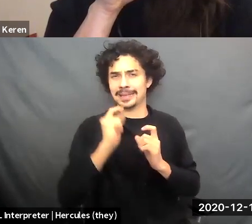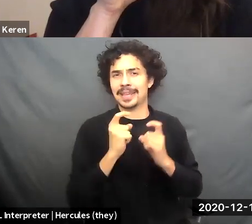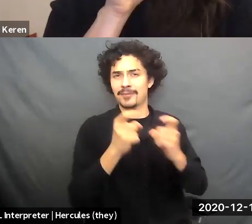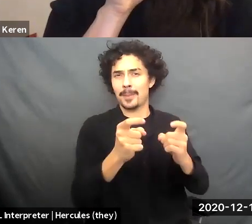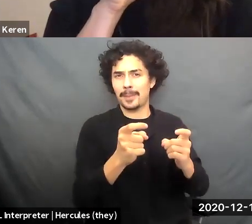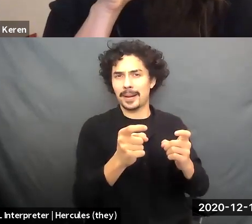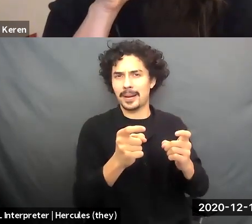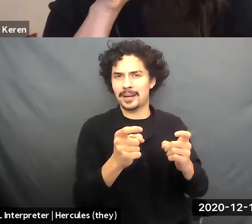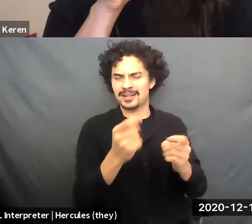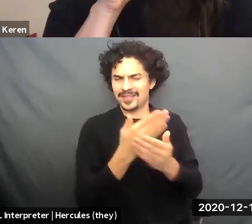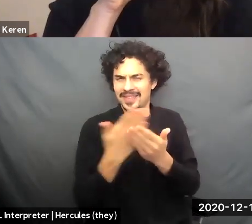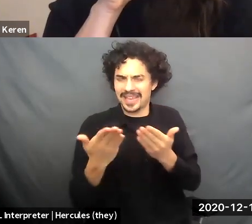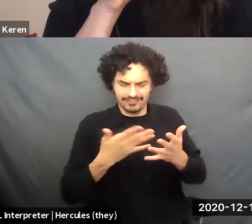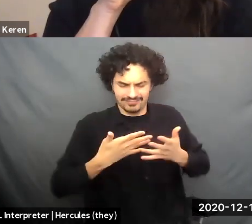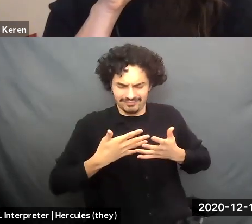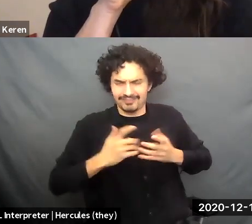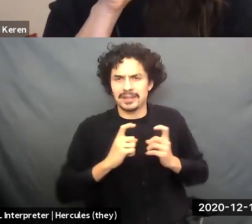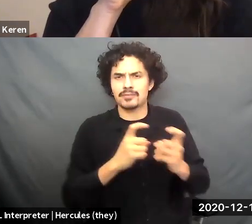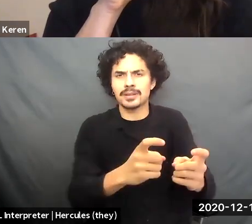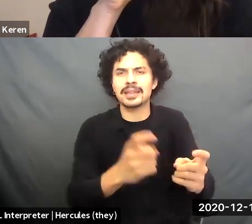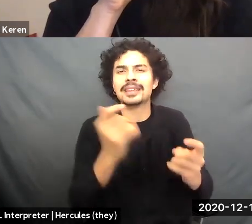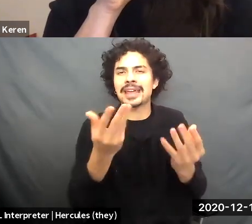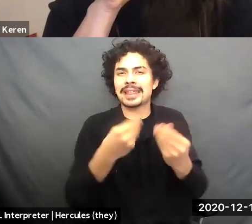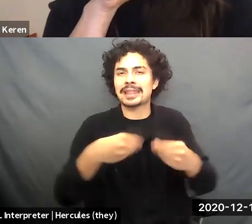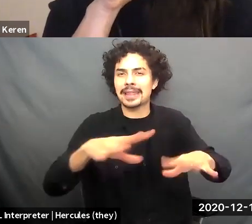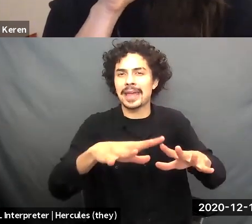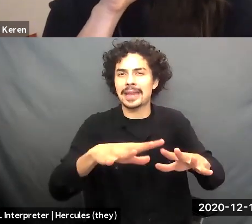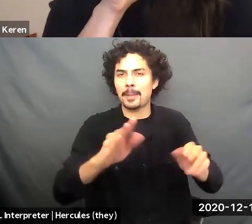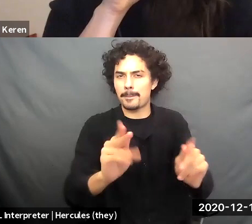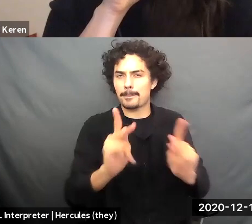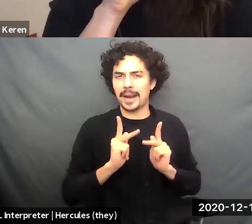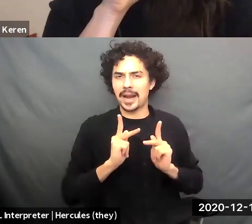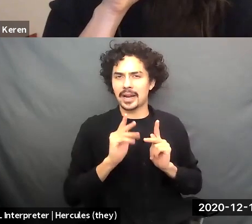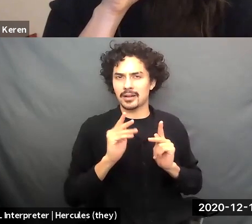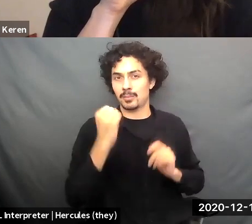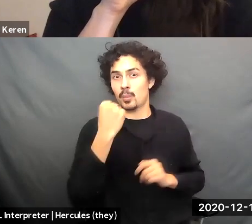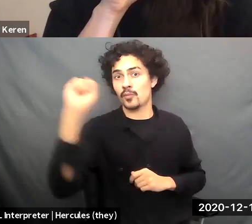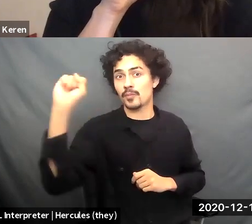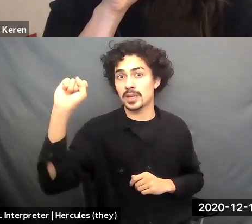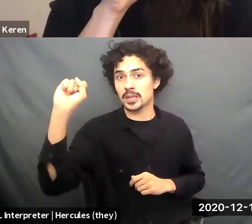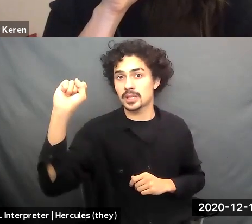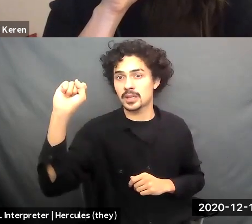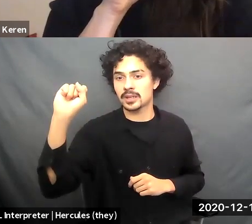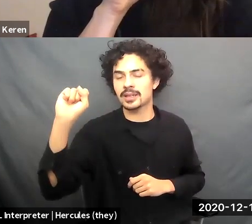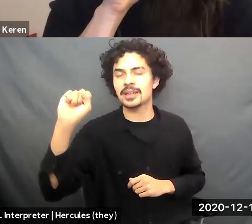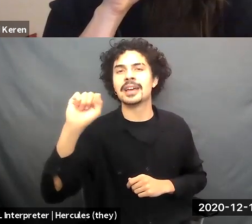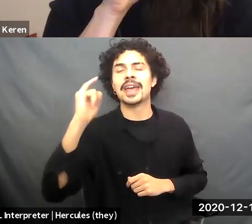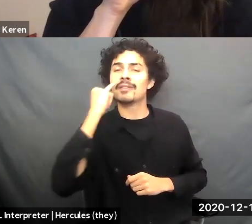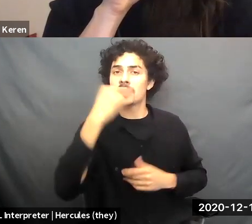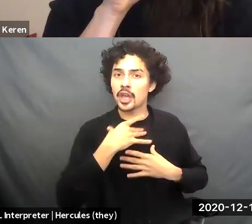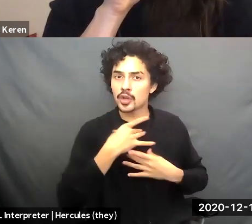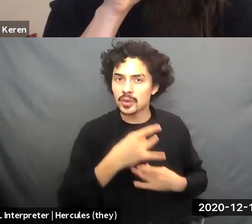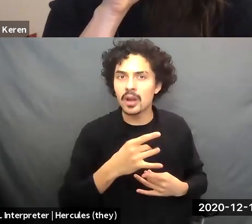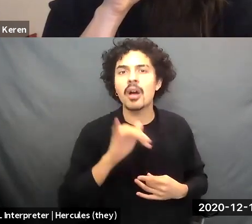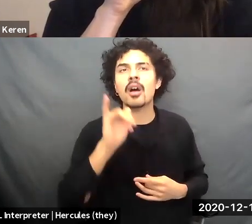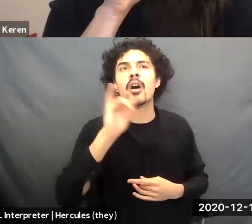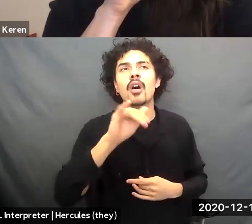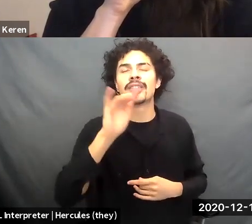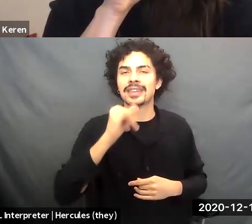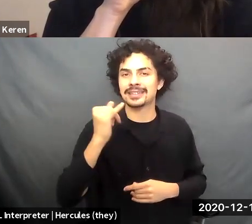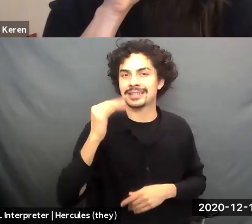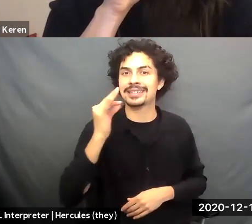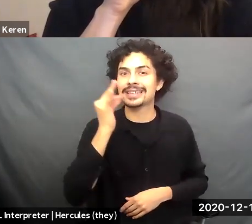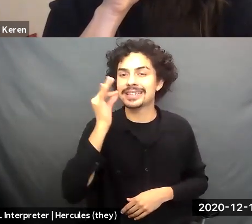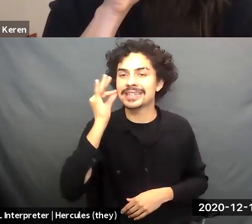an interesting movement now, the land back movement. And if anyone's interested in that, a good site to look at is that Indian collective, which is